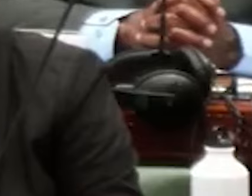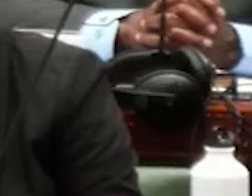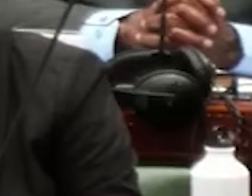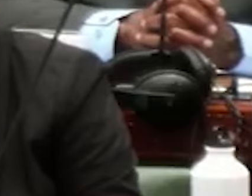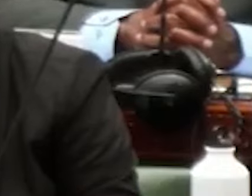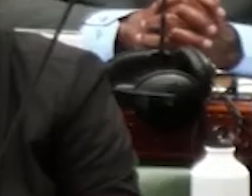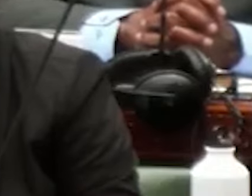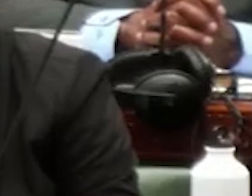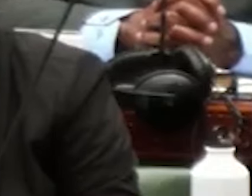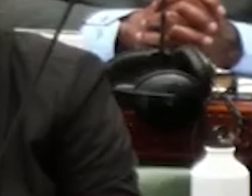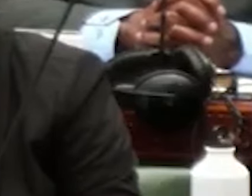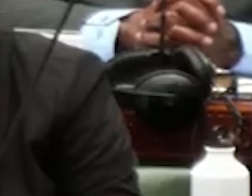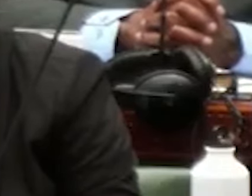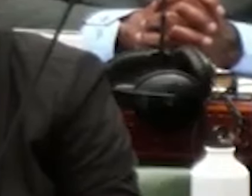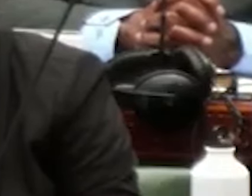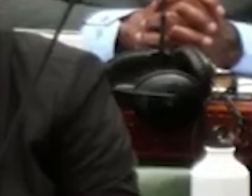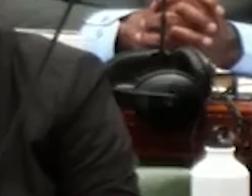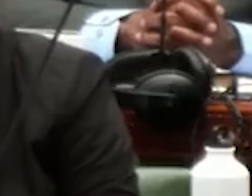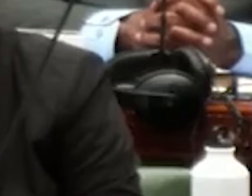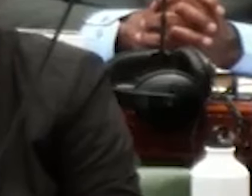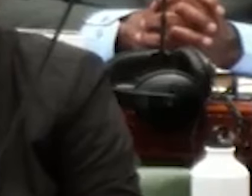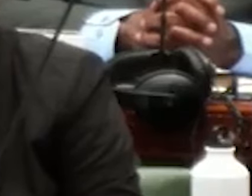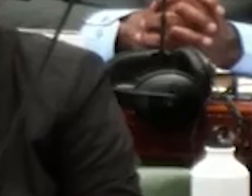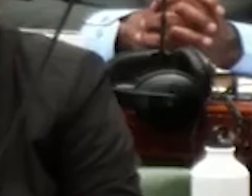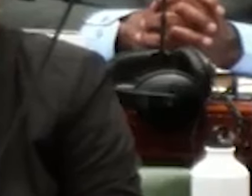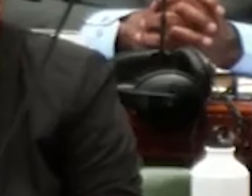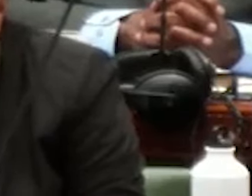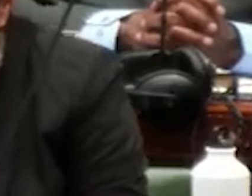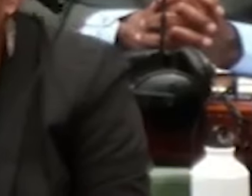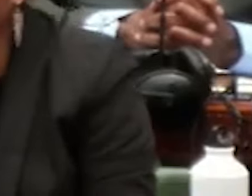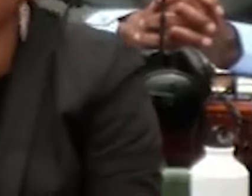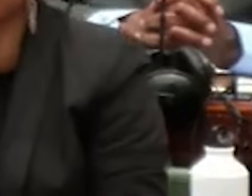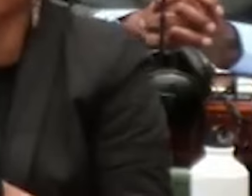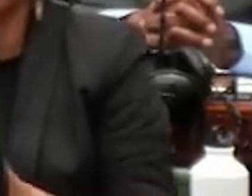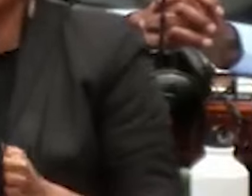squarely rests on the previous government, and some of them are